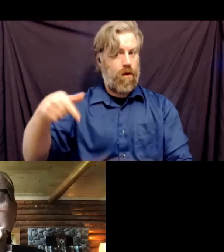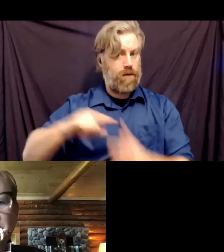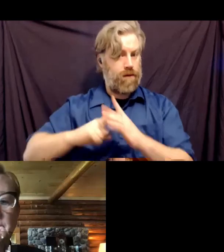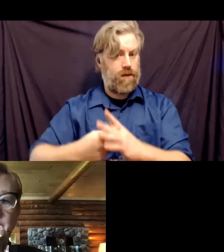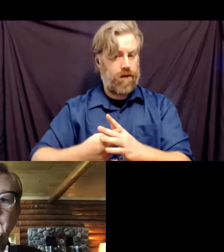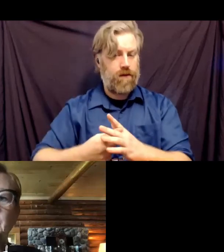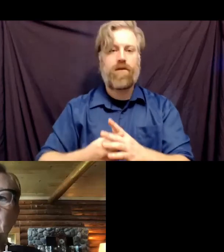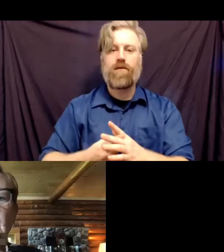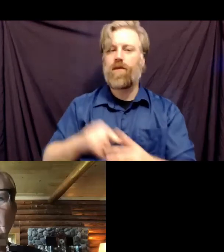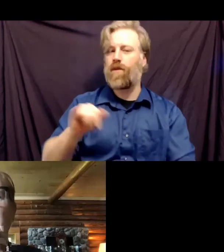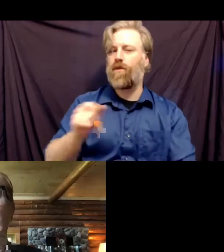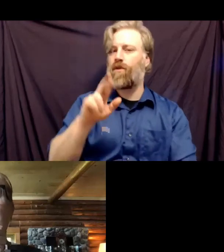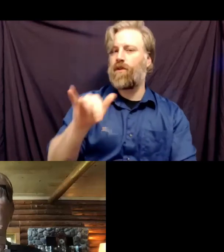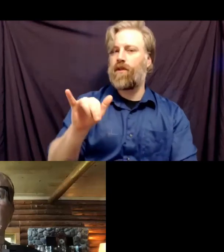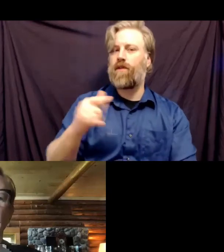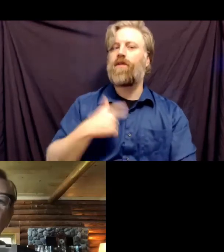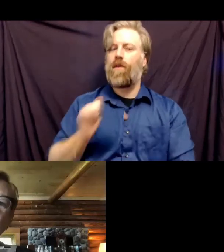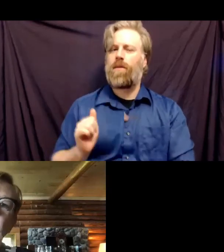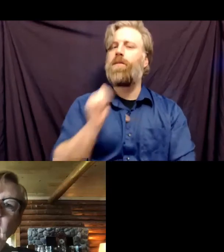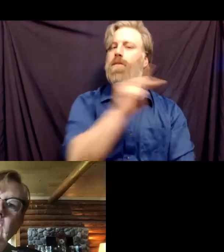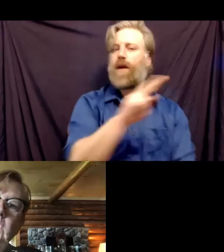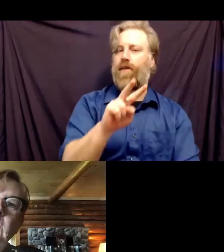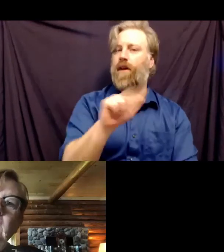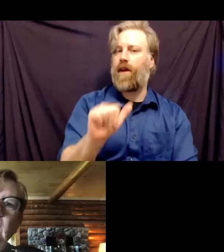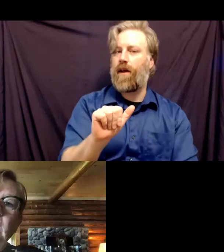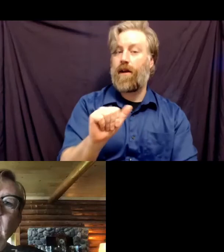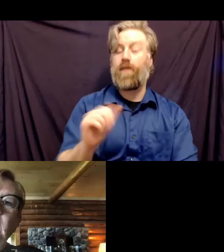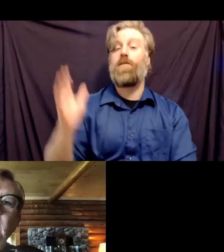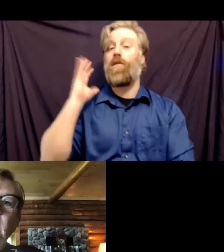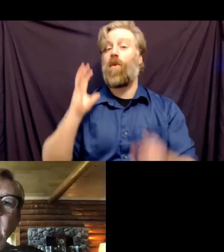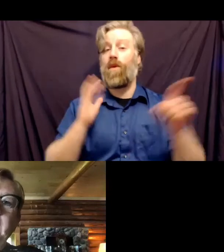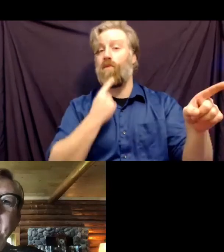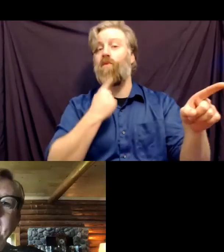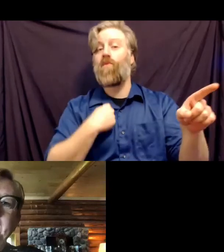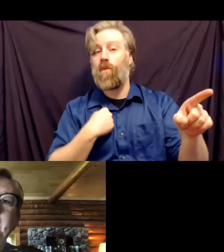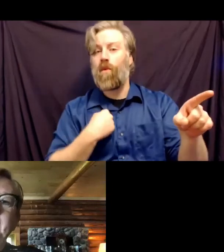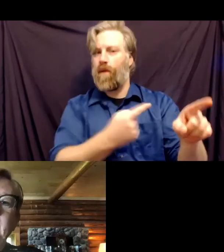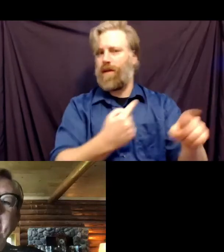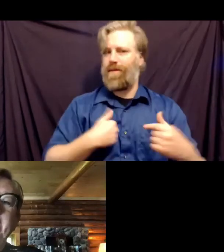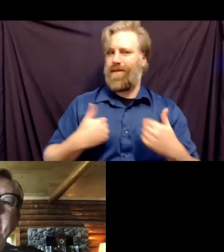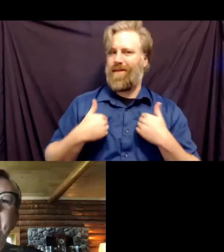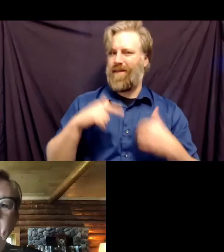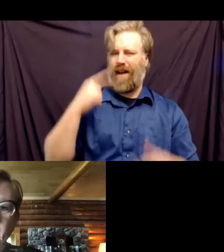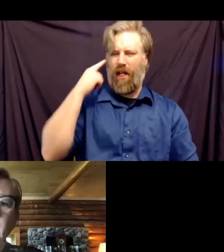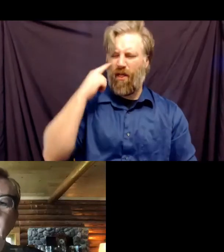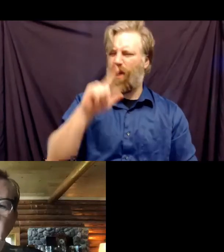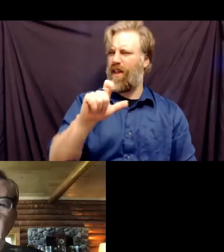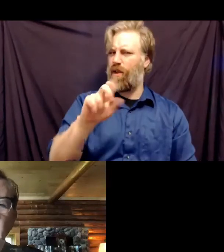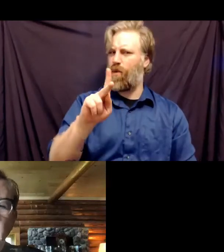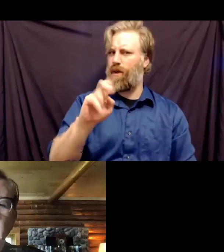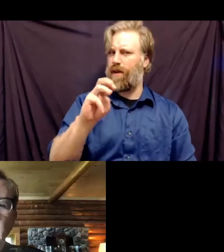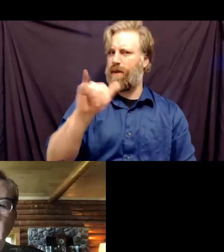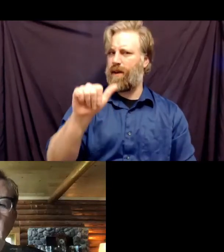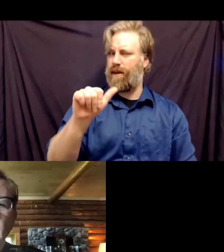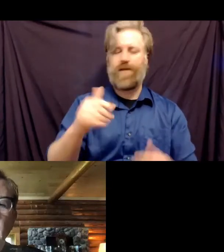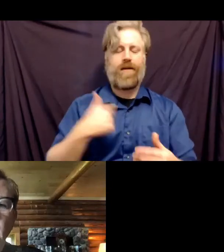went back to the VA because at one time they told me I thought they said leukemia, but then when they went back to the records, they